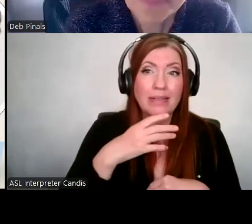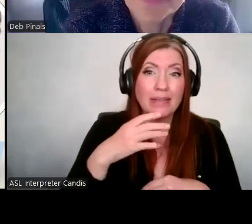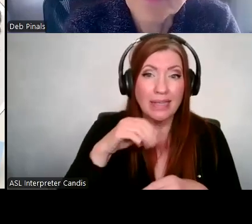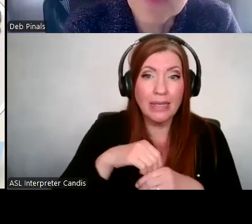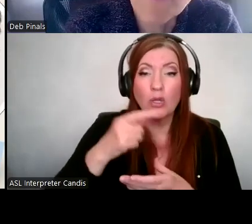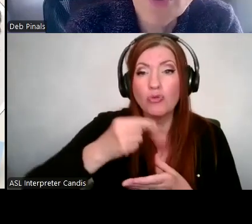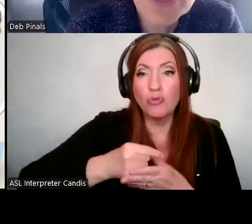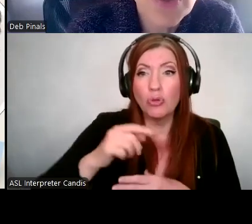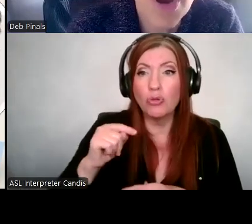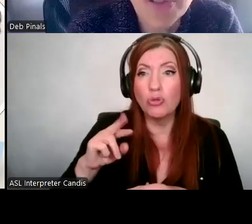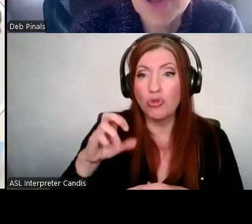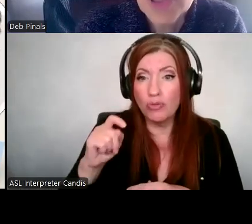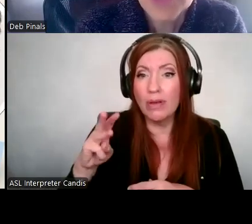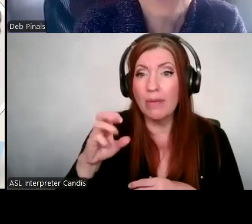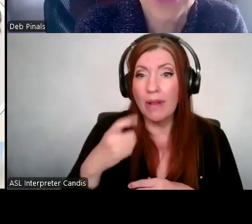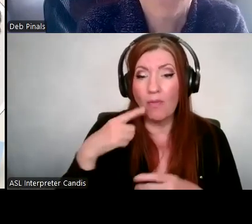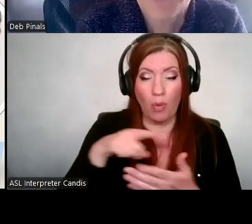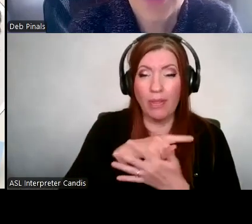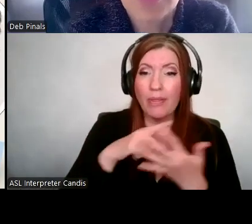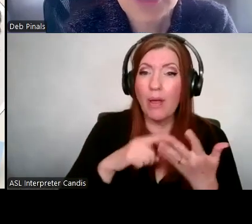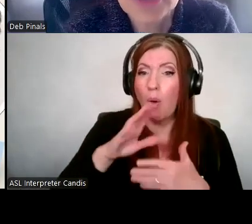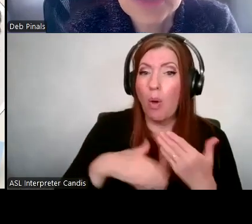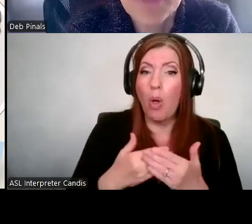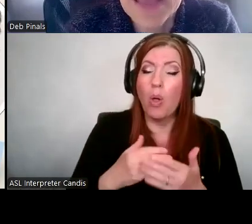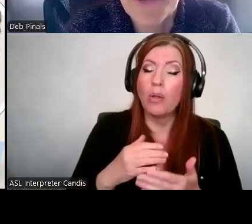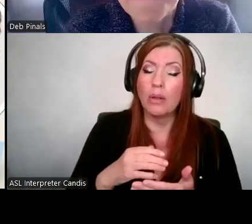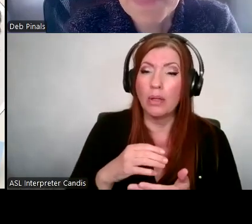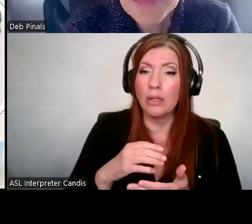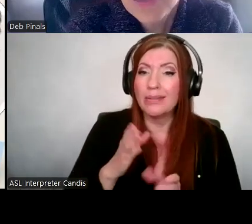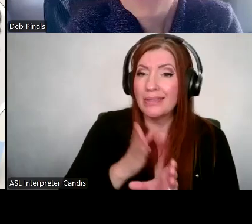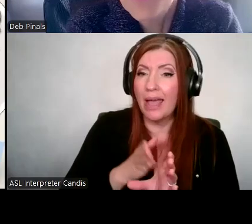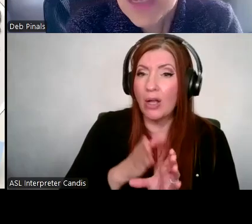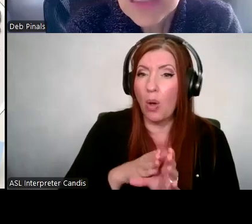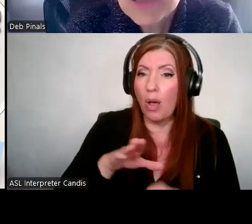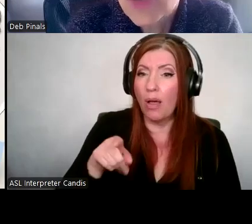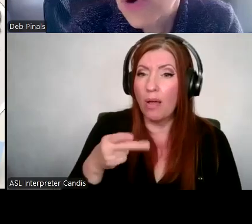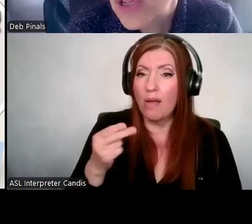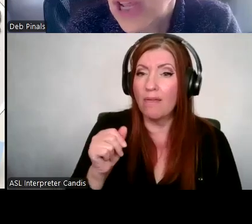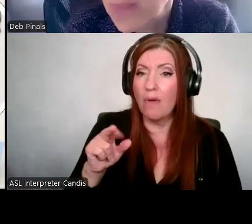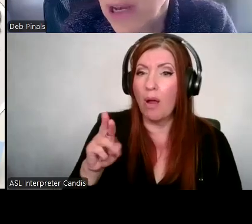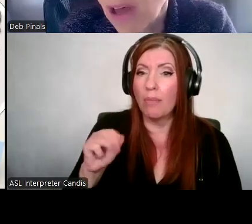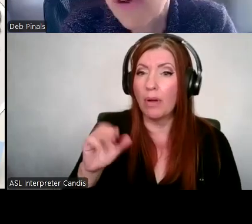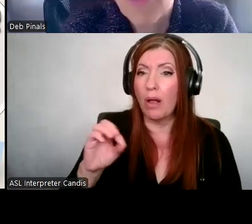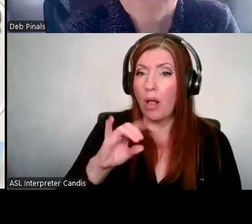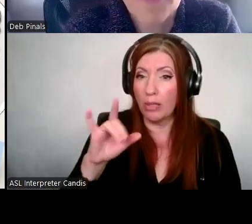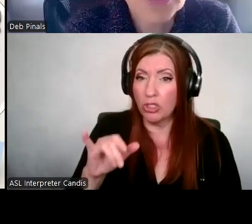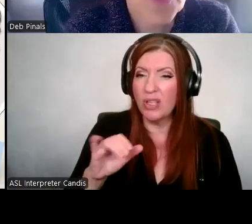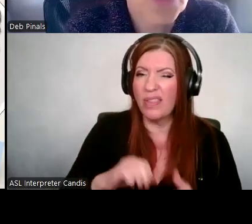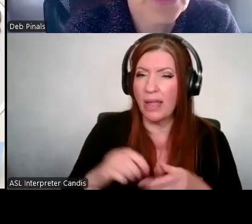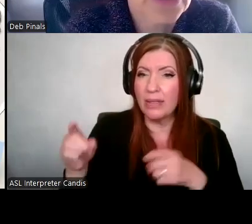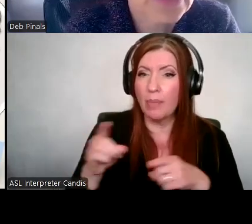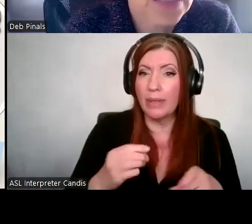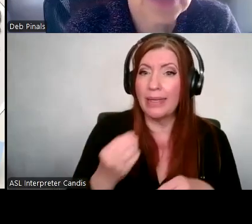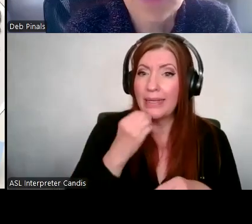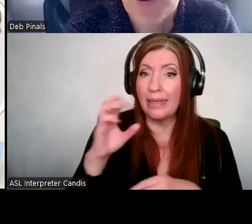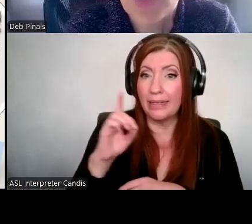treatments for these with all the new psychopharmacology that's coming out. Eating disorders is going to be another area of focus. We're